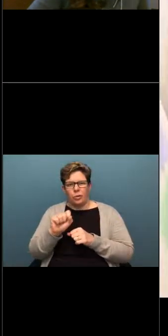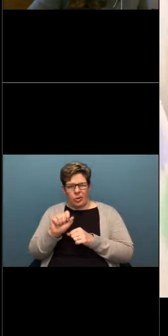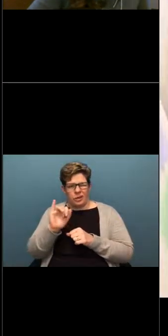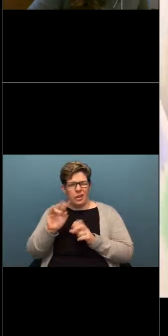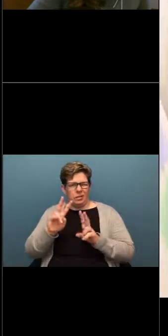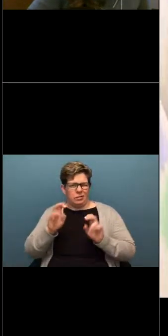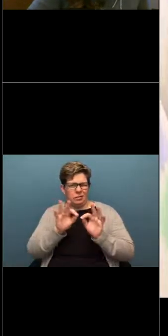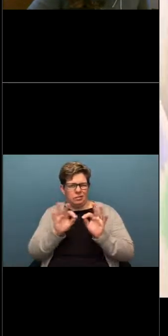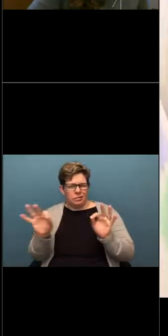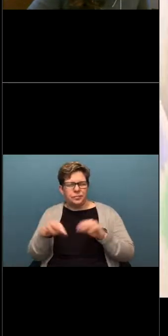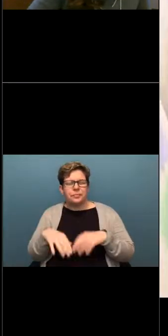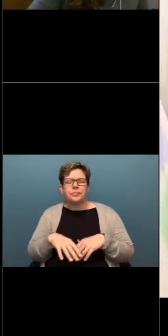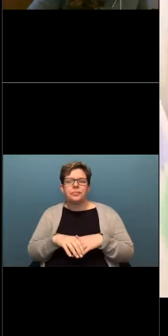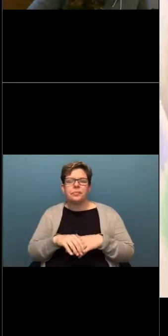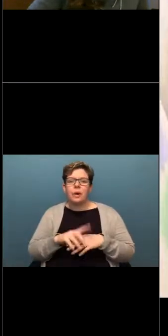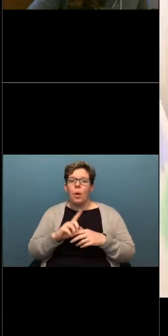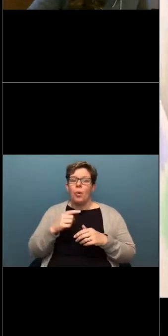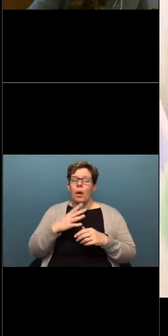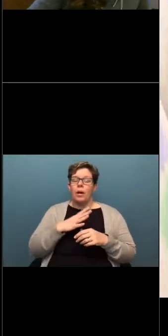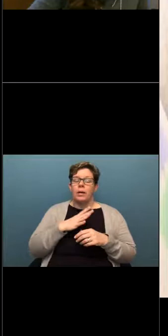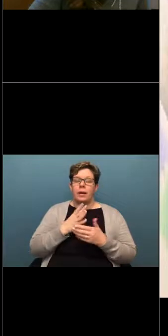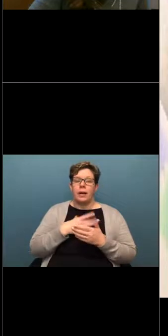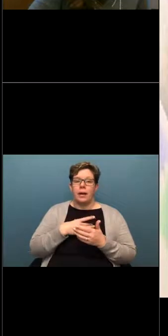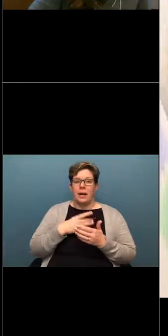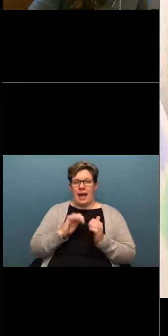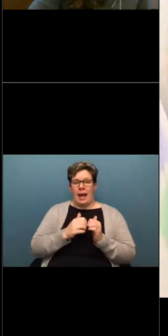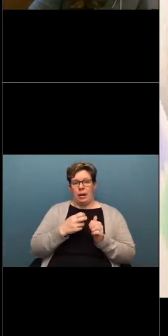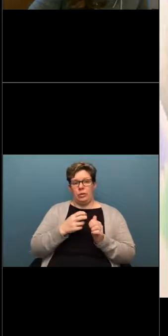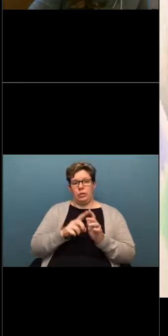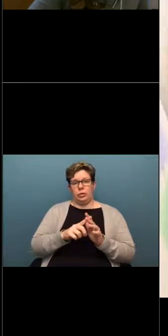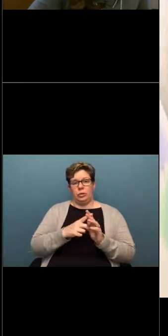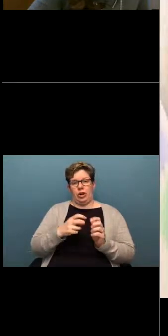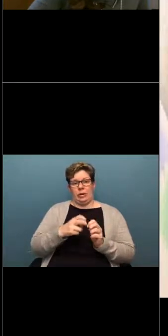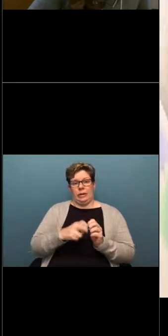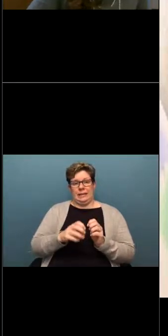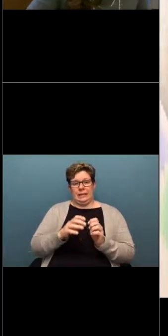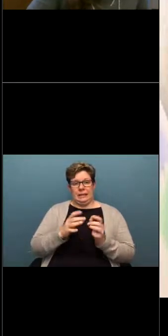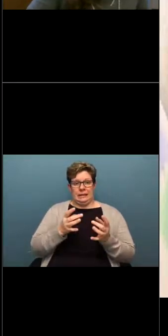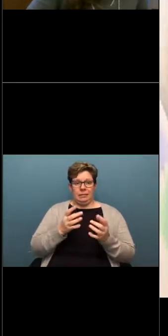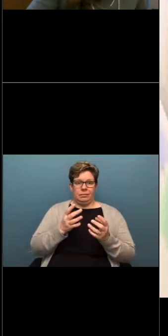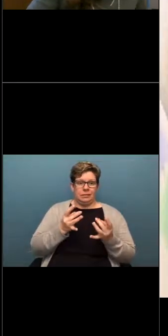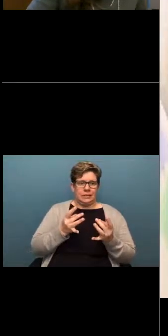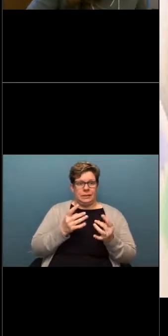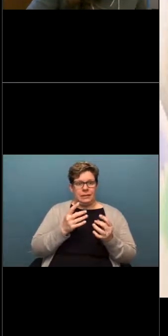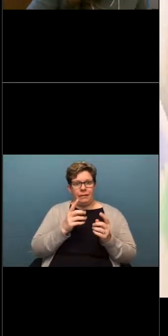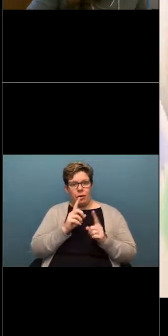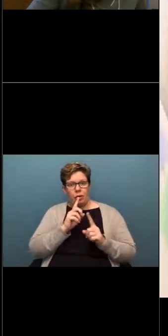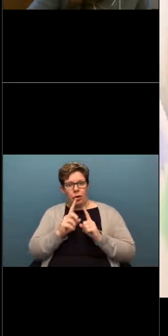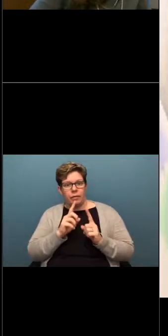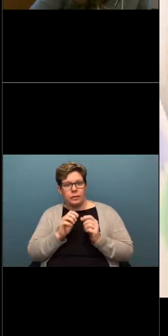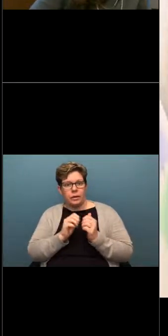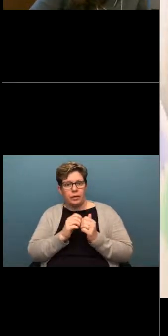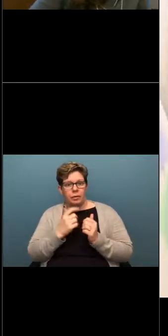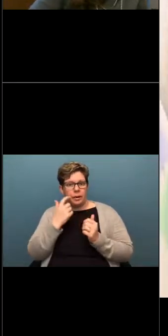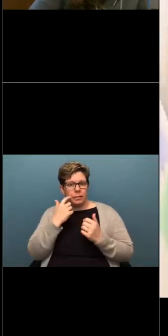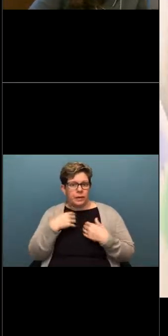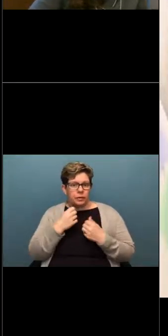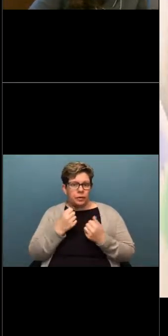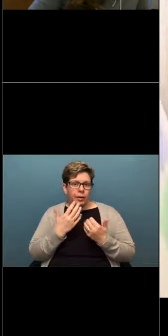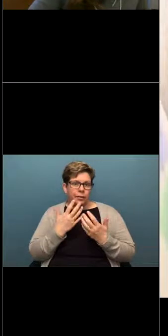especially helpful was how to start difficult conversations with your mental health provider. So approaching topics like